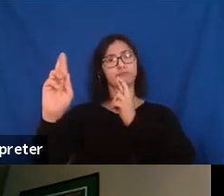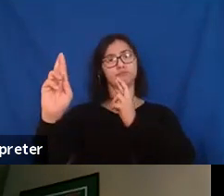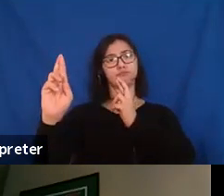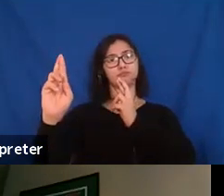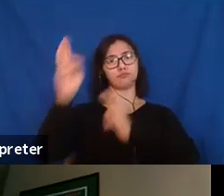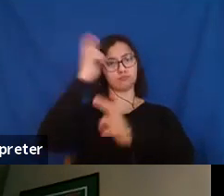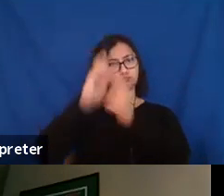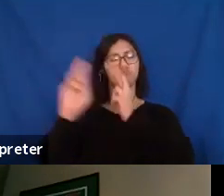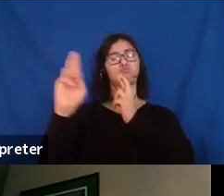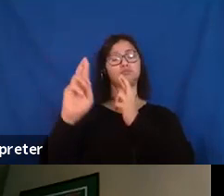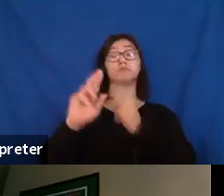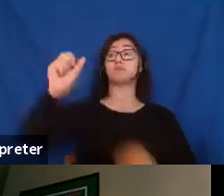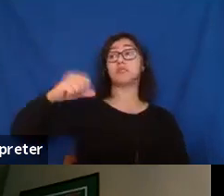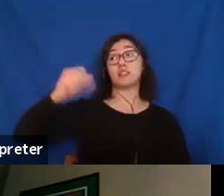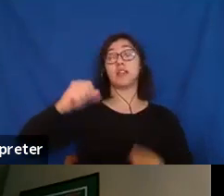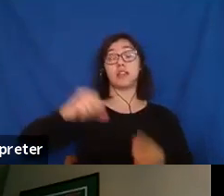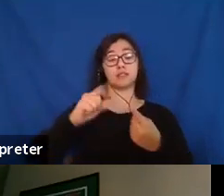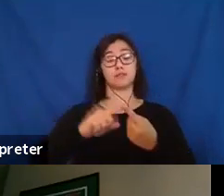else?